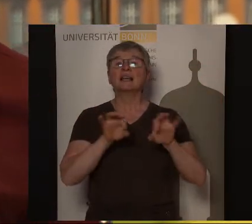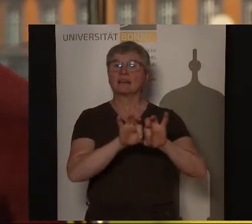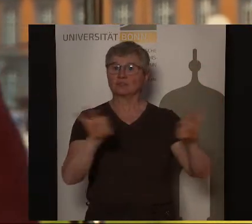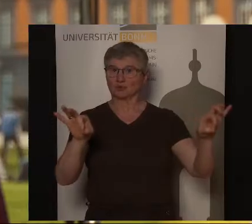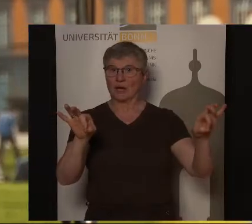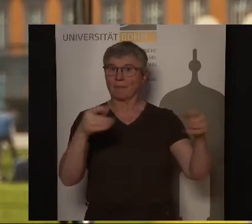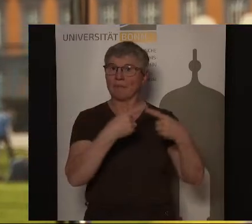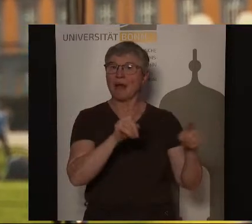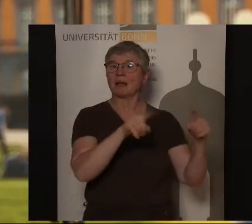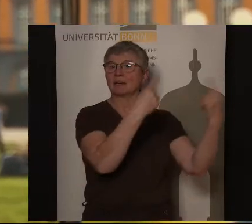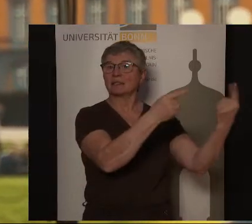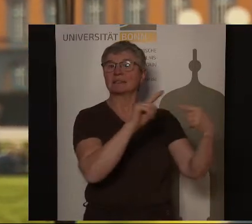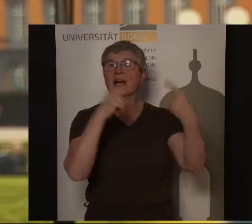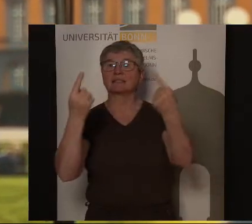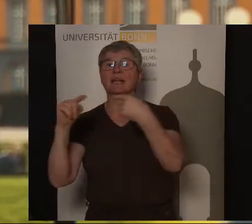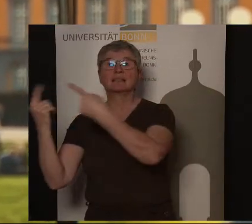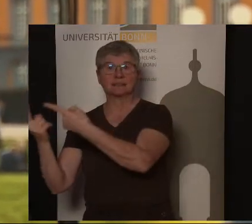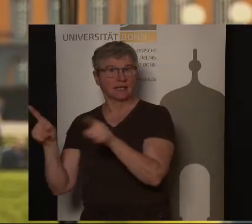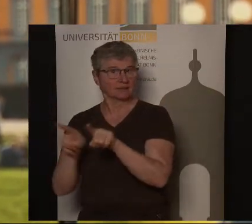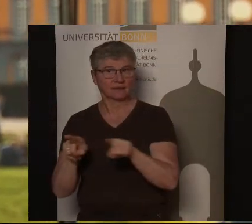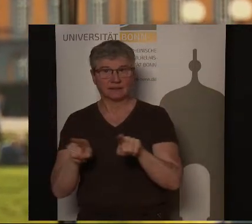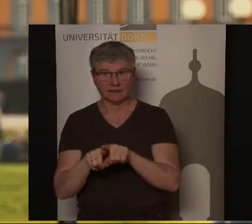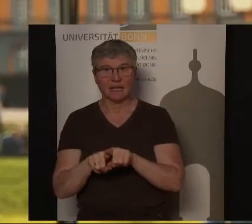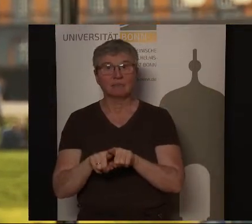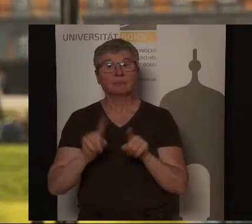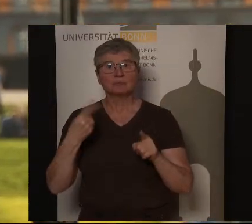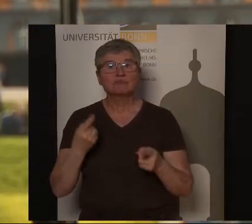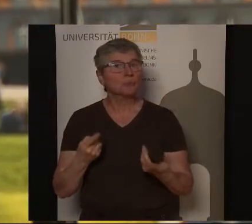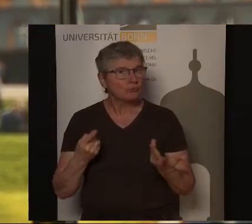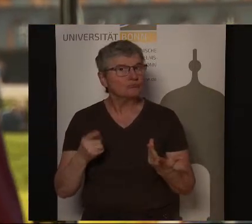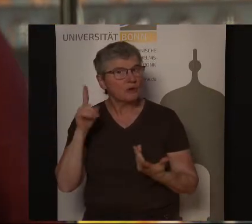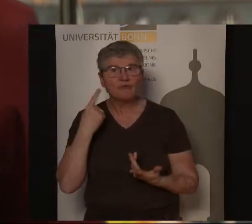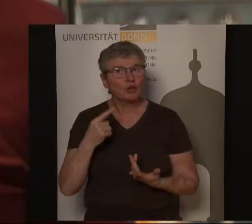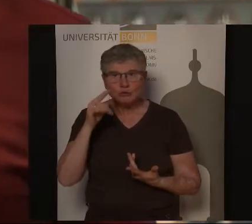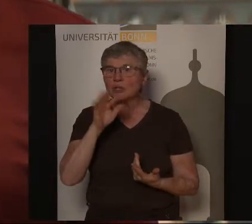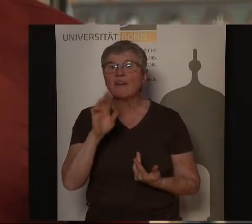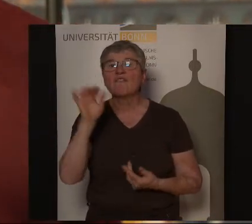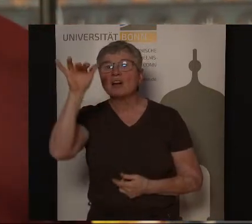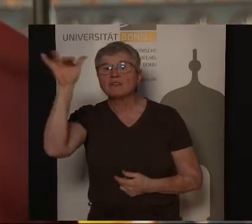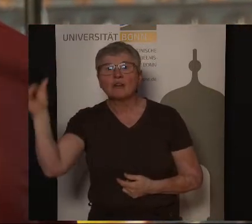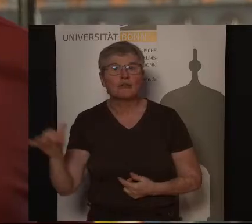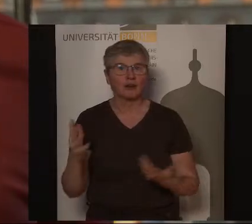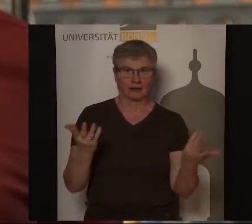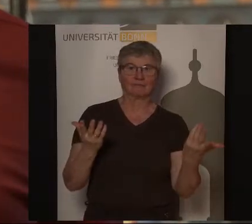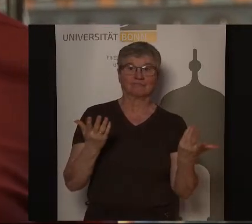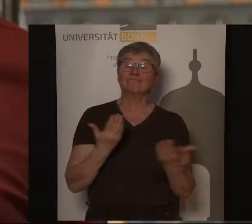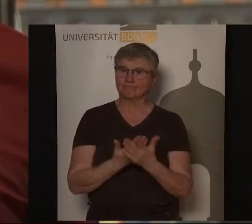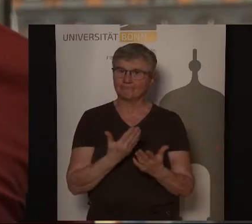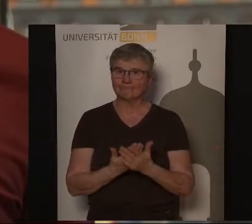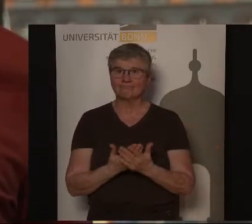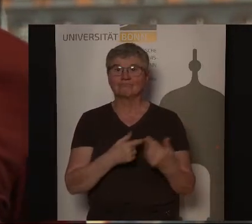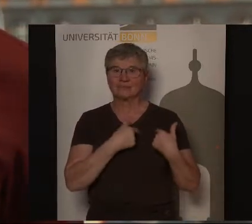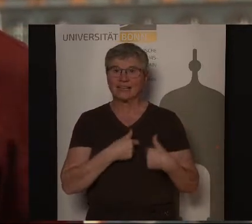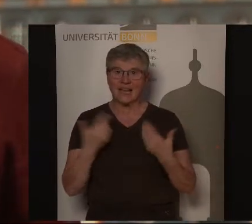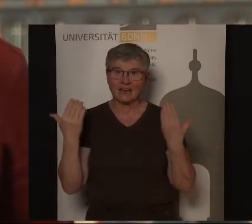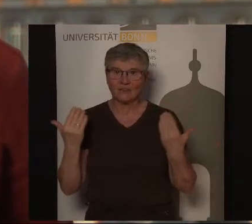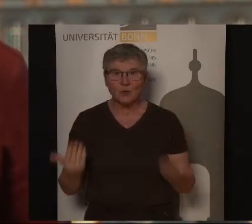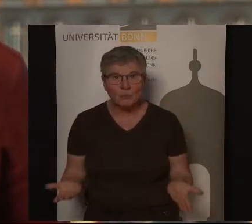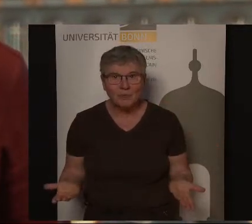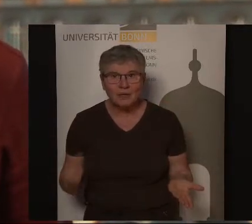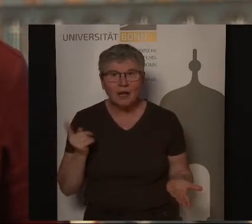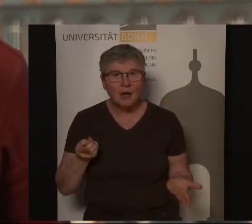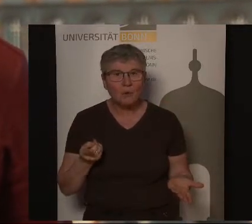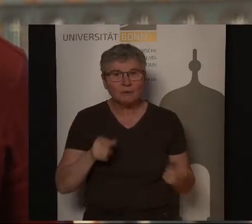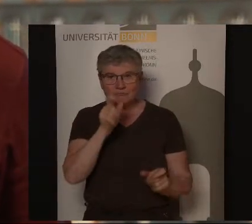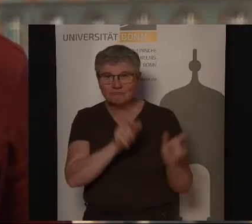the aula, on the live stream and in the other rooms, or maybe down at the info market. A very